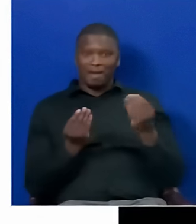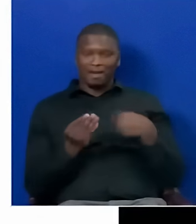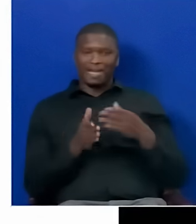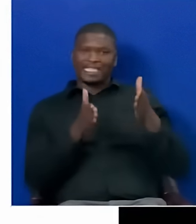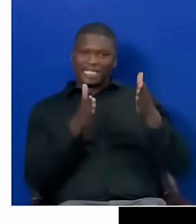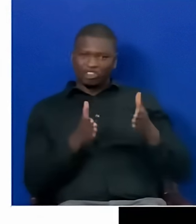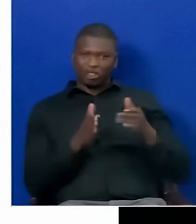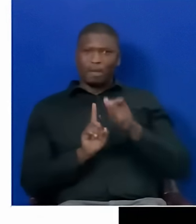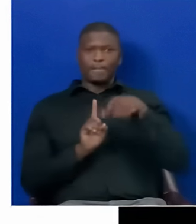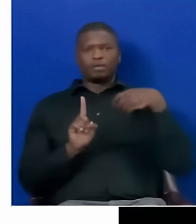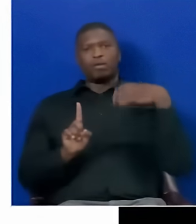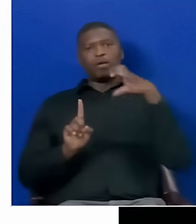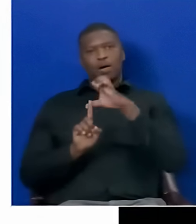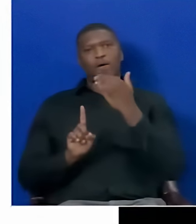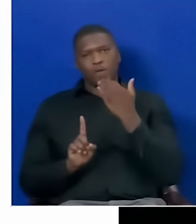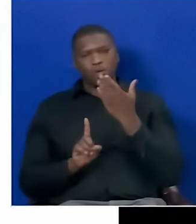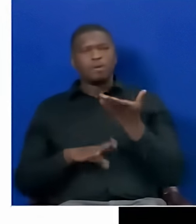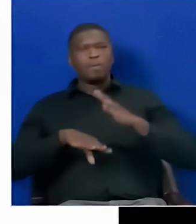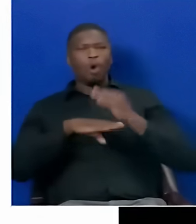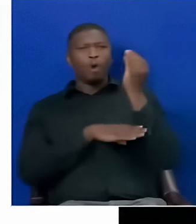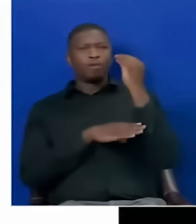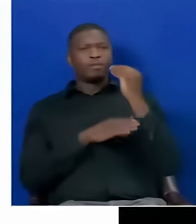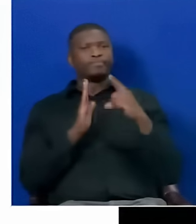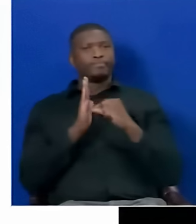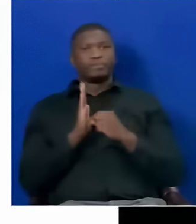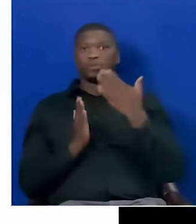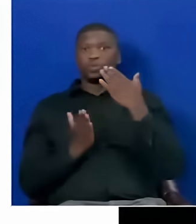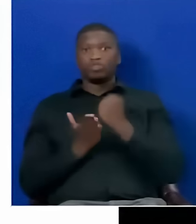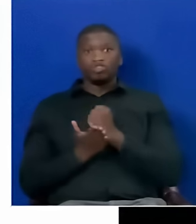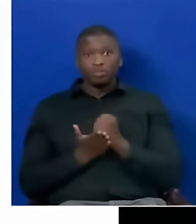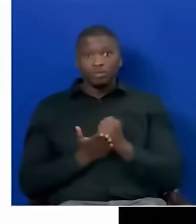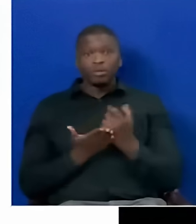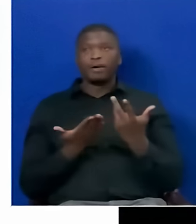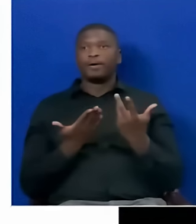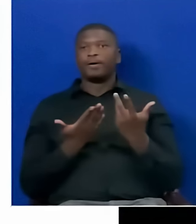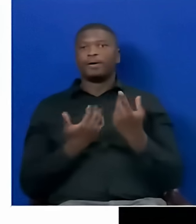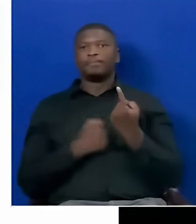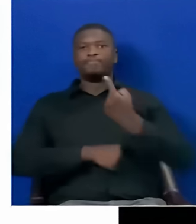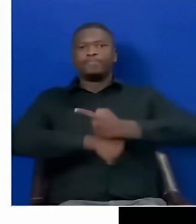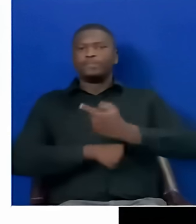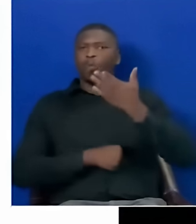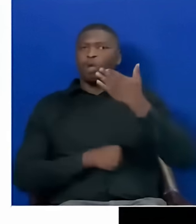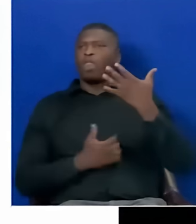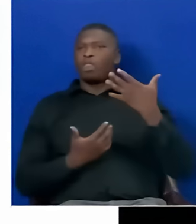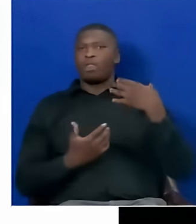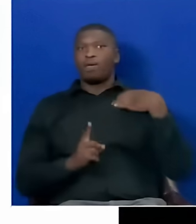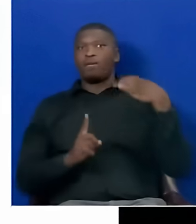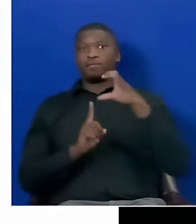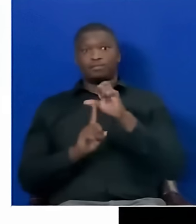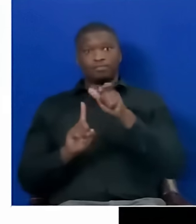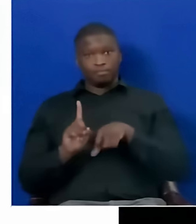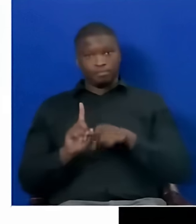Now, the date when the case was registered, the date when it was assigned, and the date when it